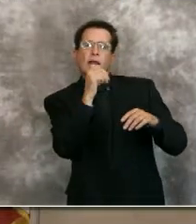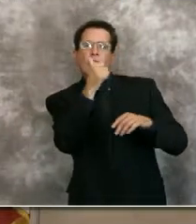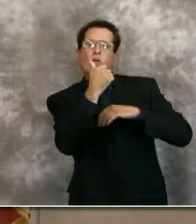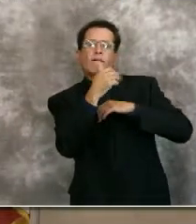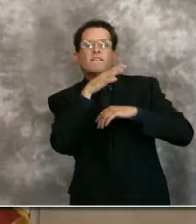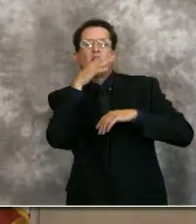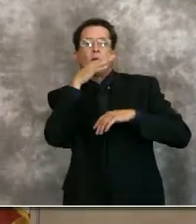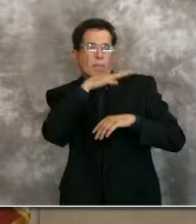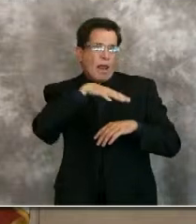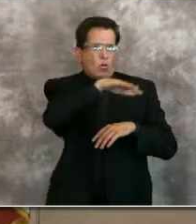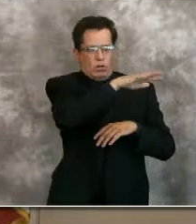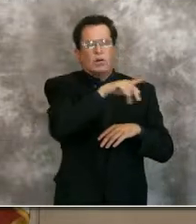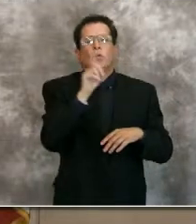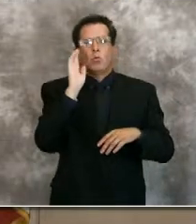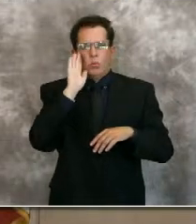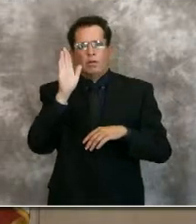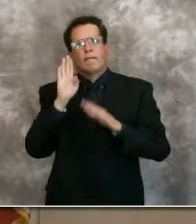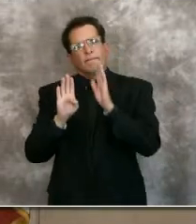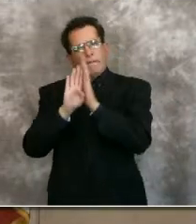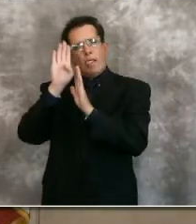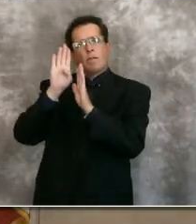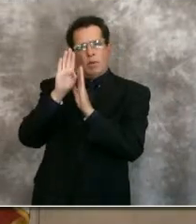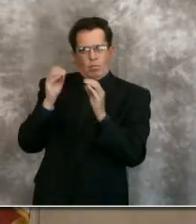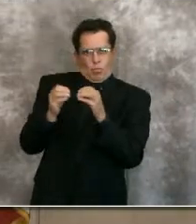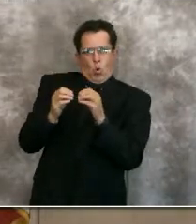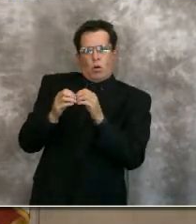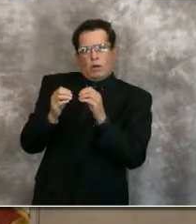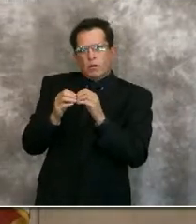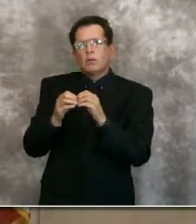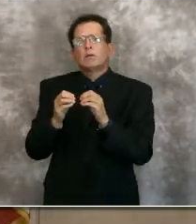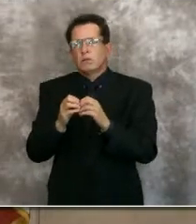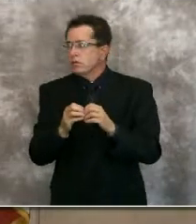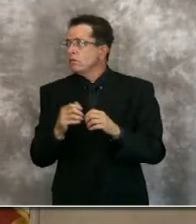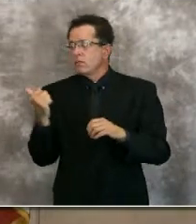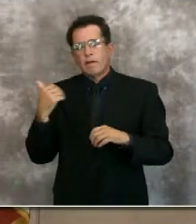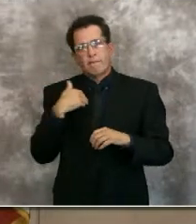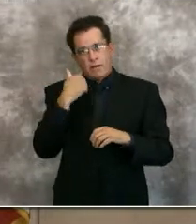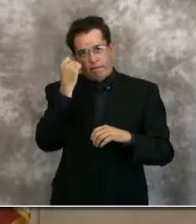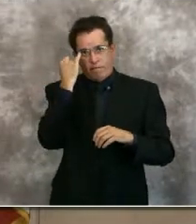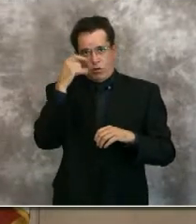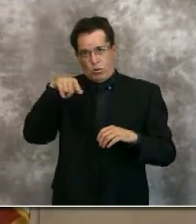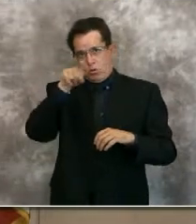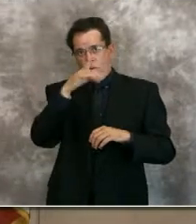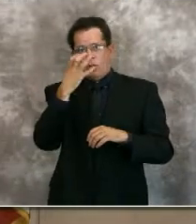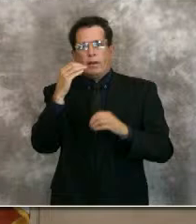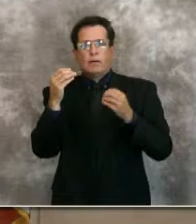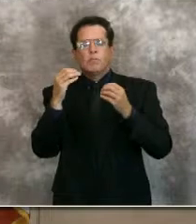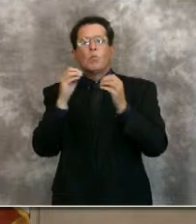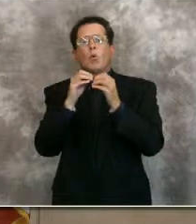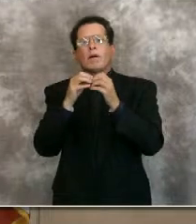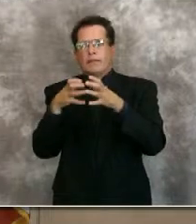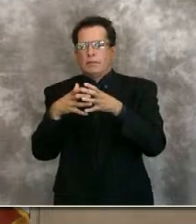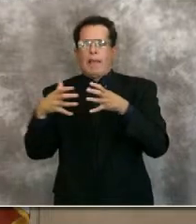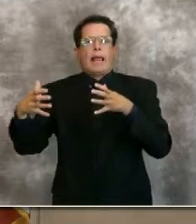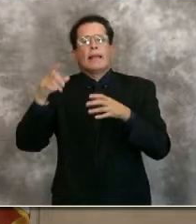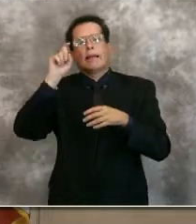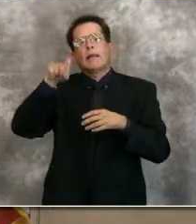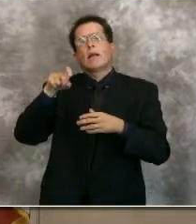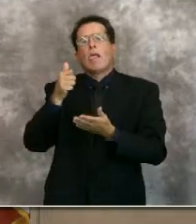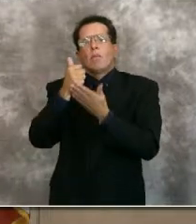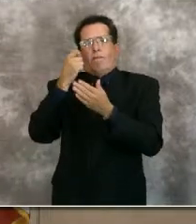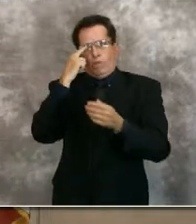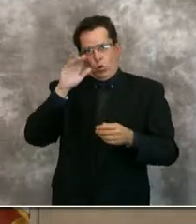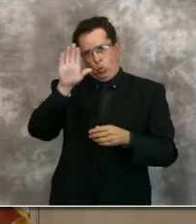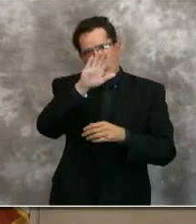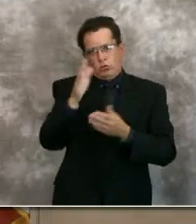and Development Services Department has a process set up. In fact, if anybody is interested in expanding their service